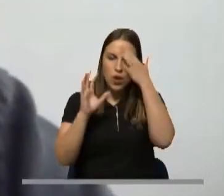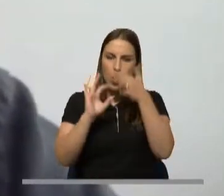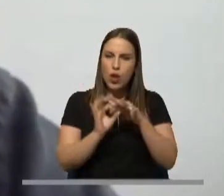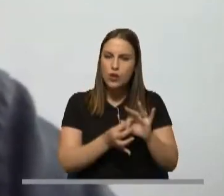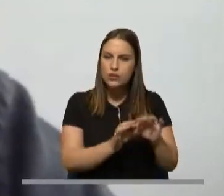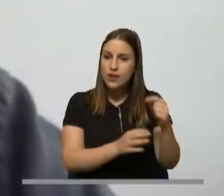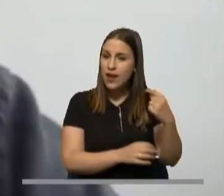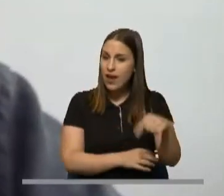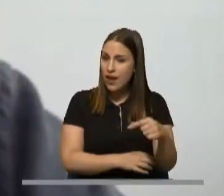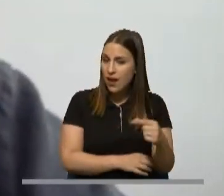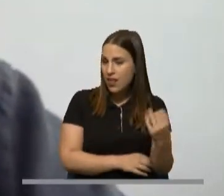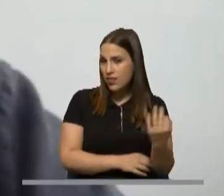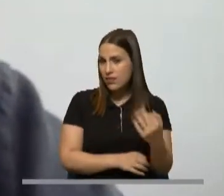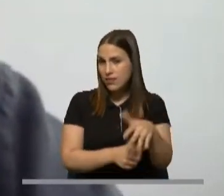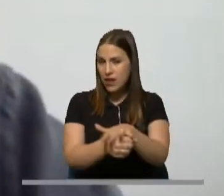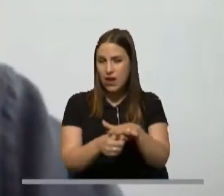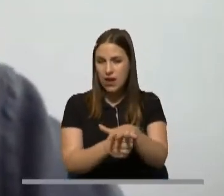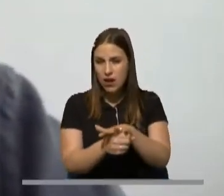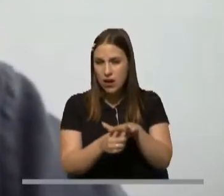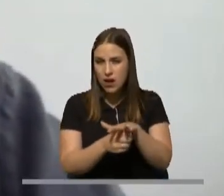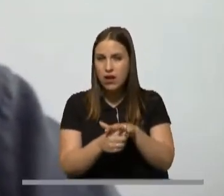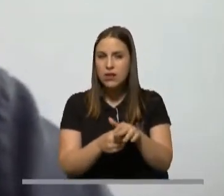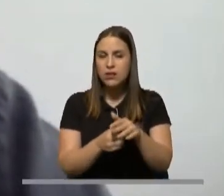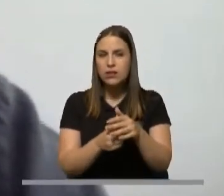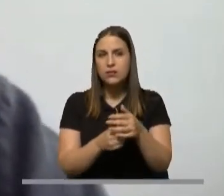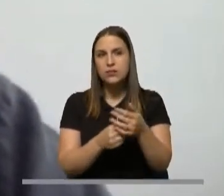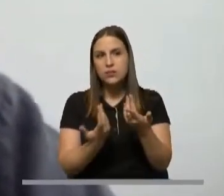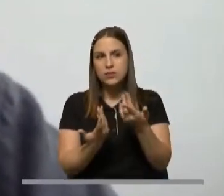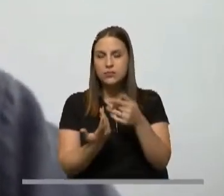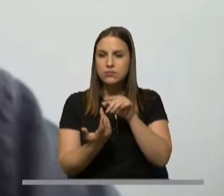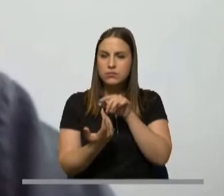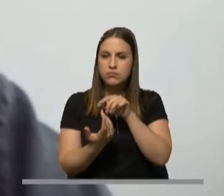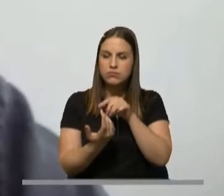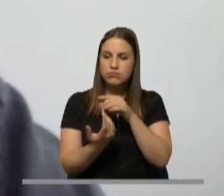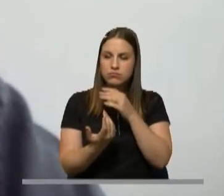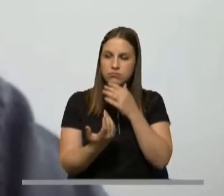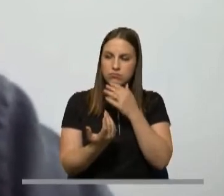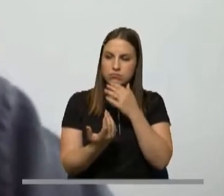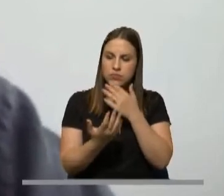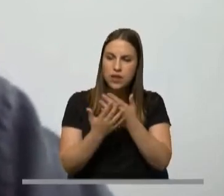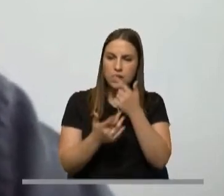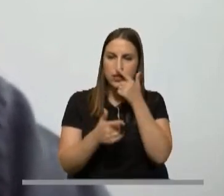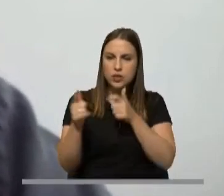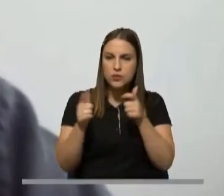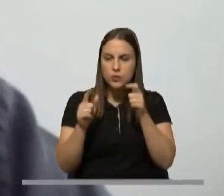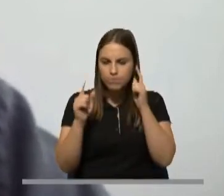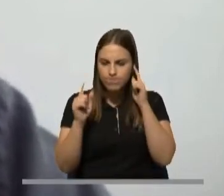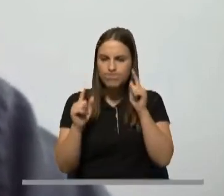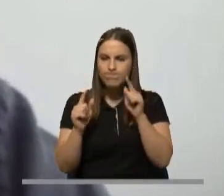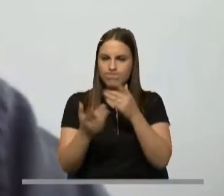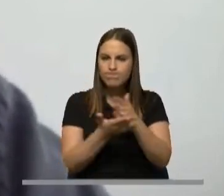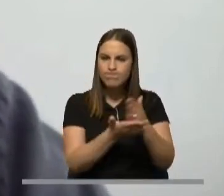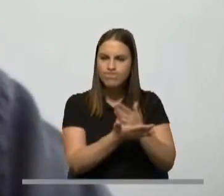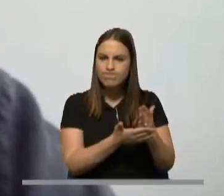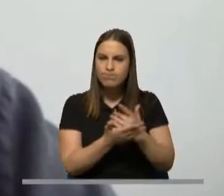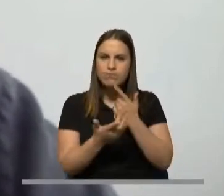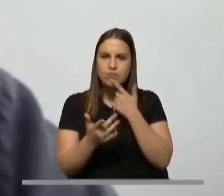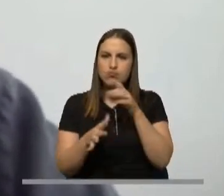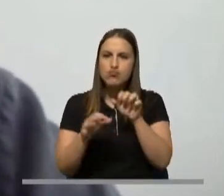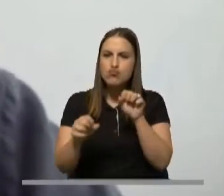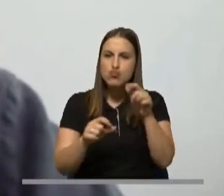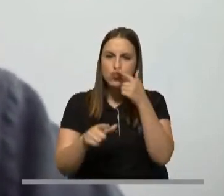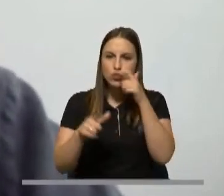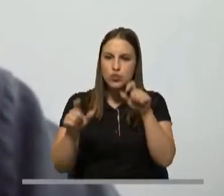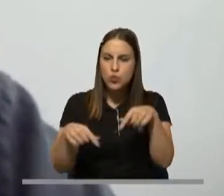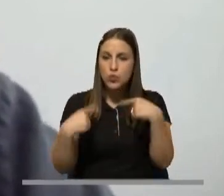one domain and are admired for their precision and are extrapolated to others where they